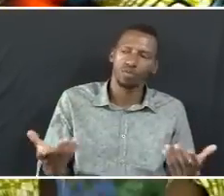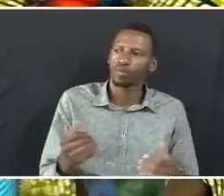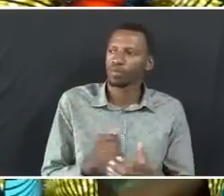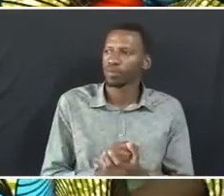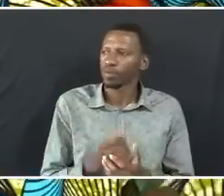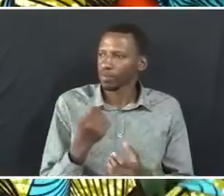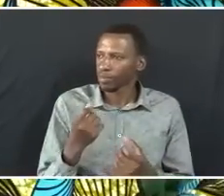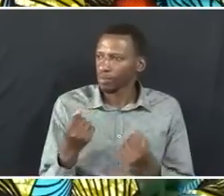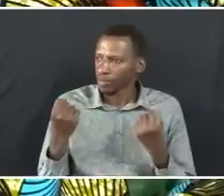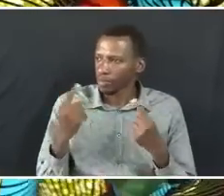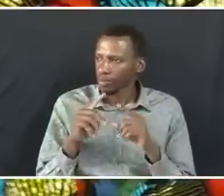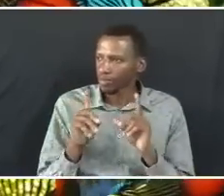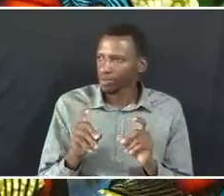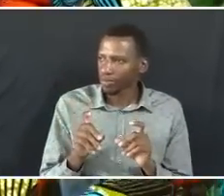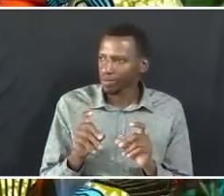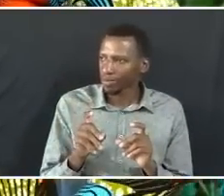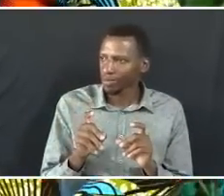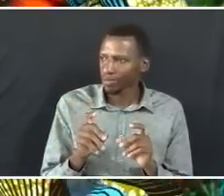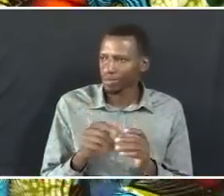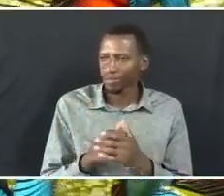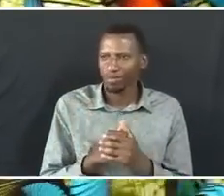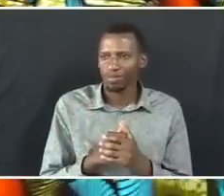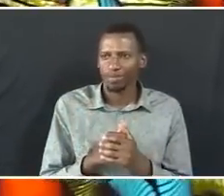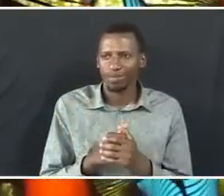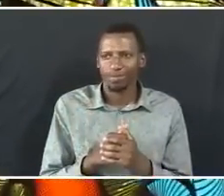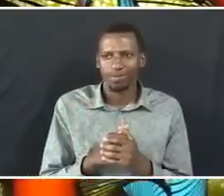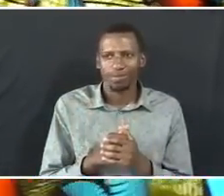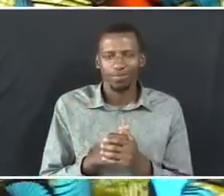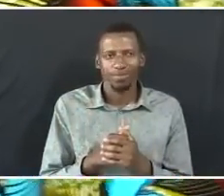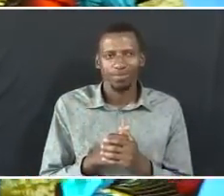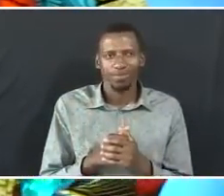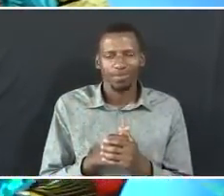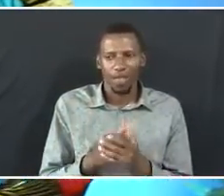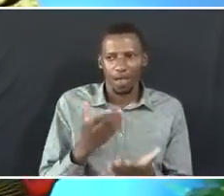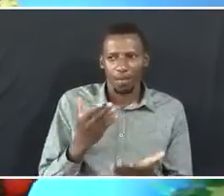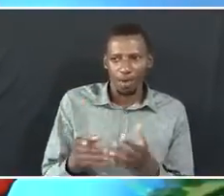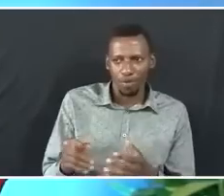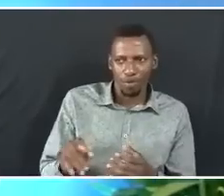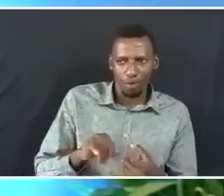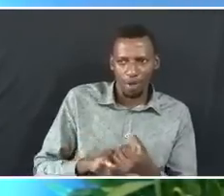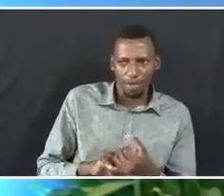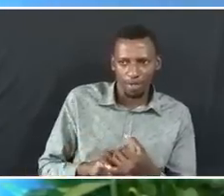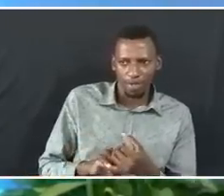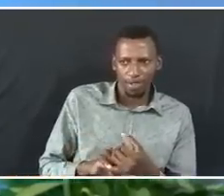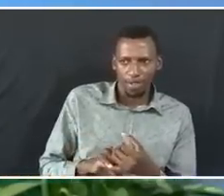I knew those were the tough questions. On, you're putting me on spot